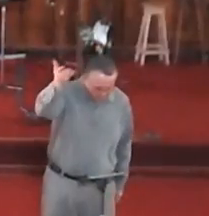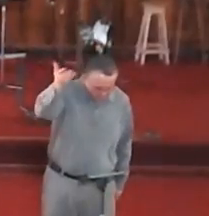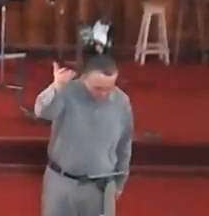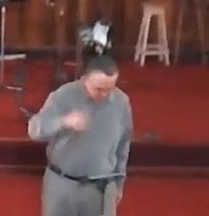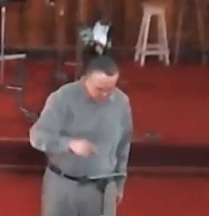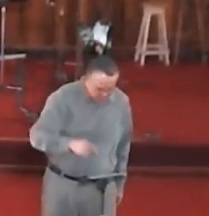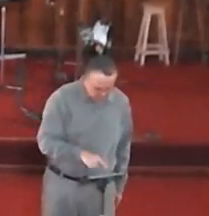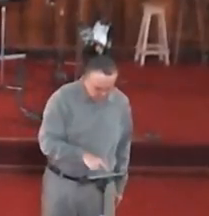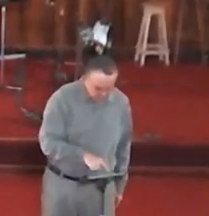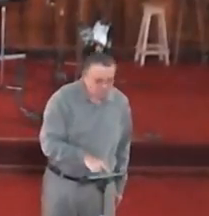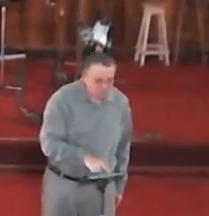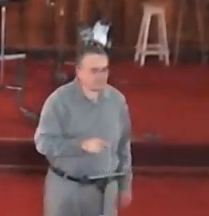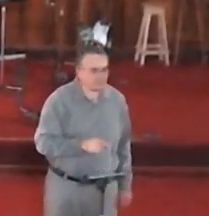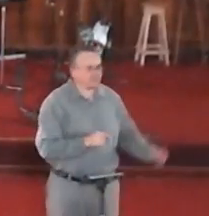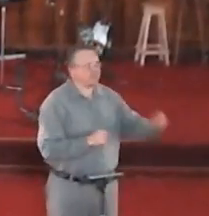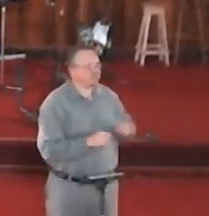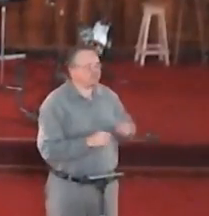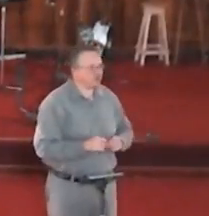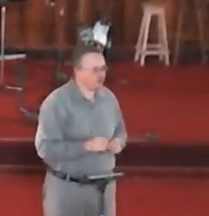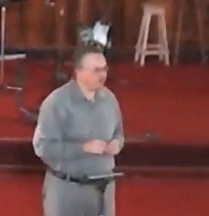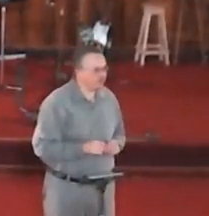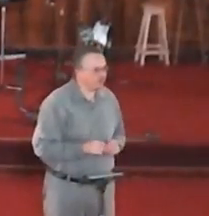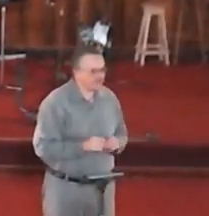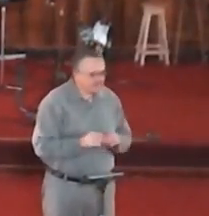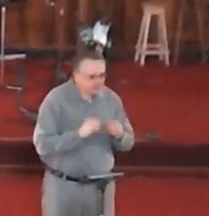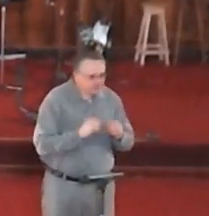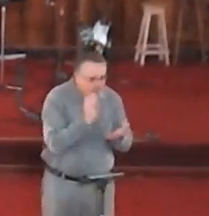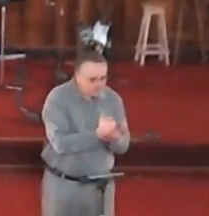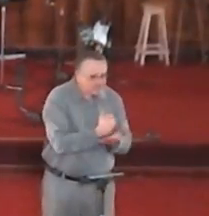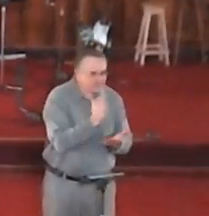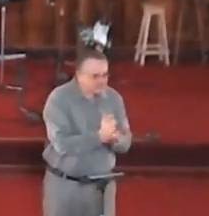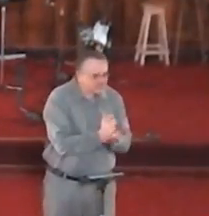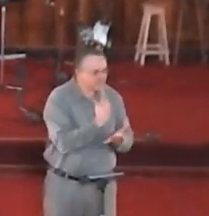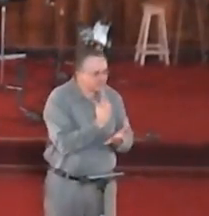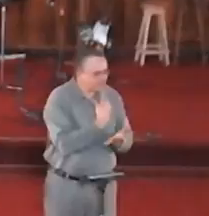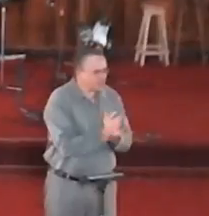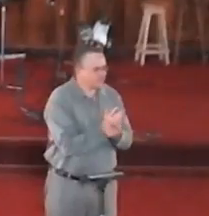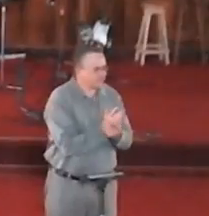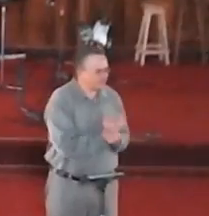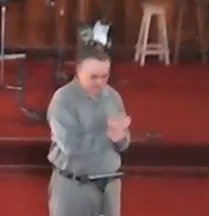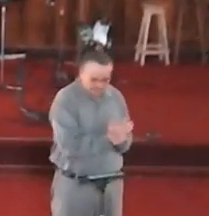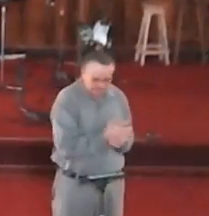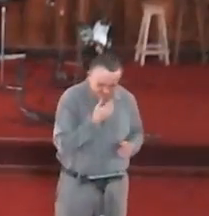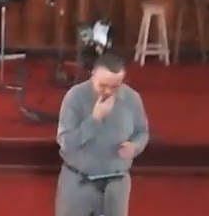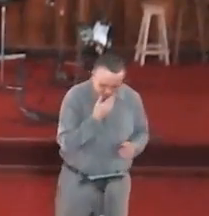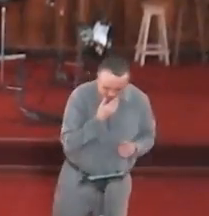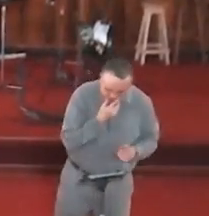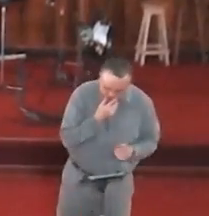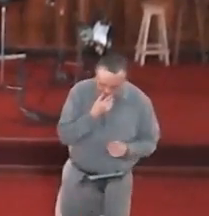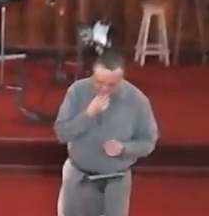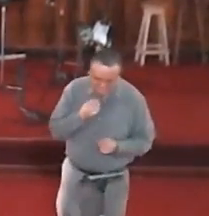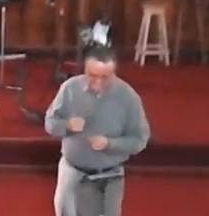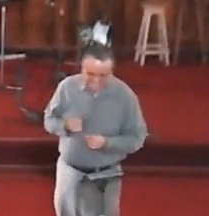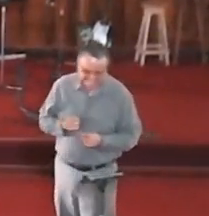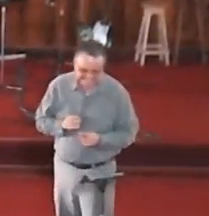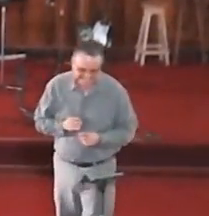puesto enseñar arriba, yo puse discipuló. Porque since todos los días estaba con ellos. And since we already put taught, I added to this, he